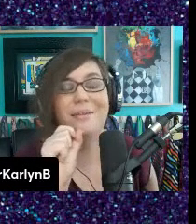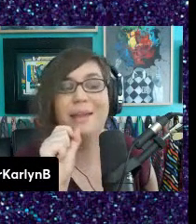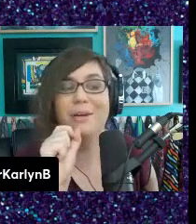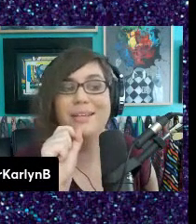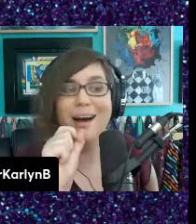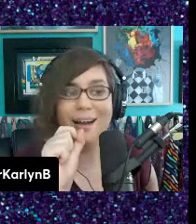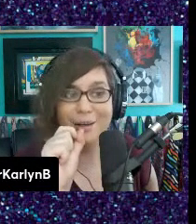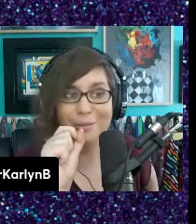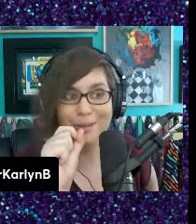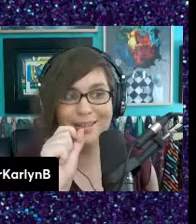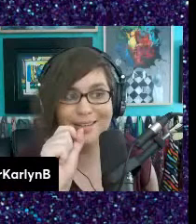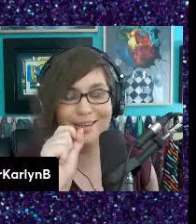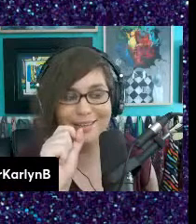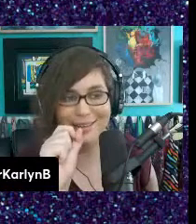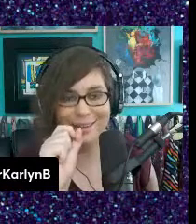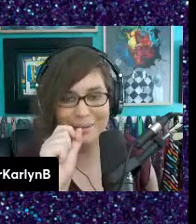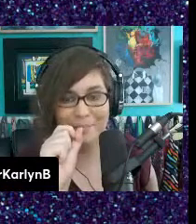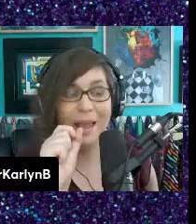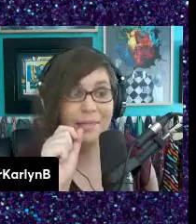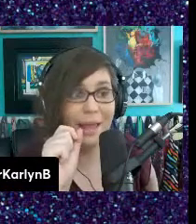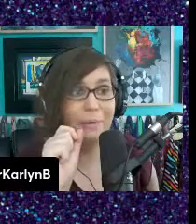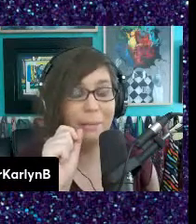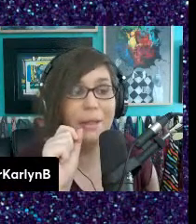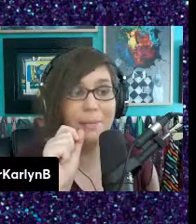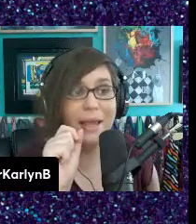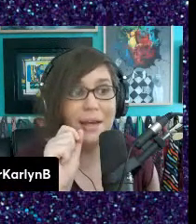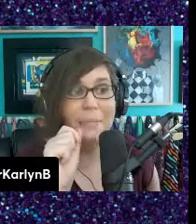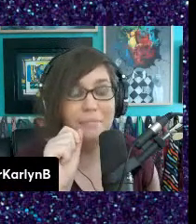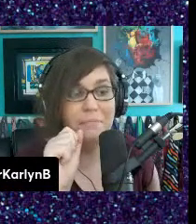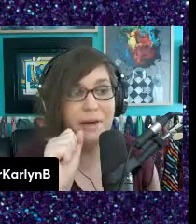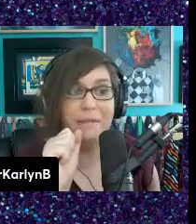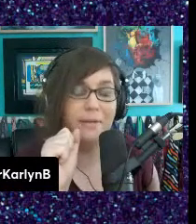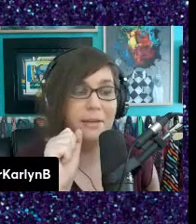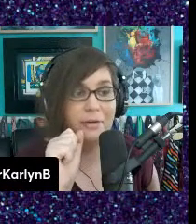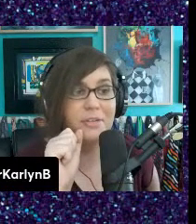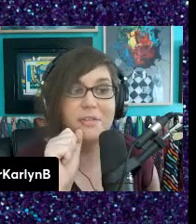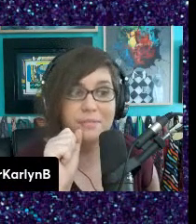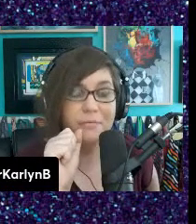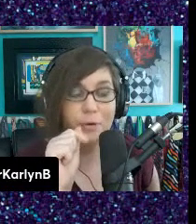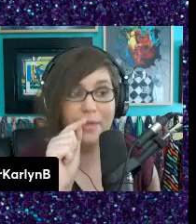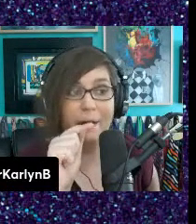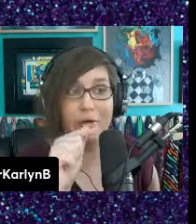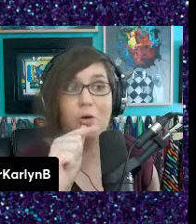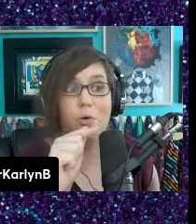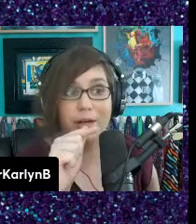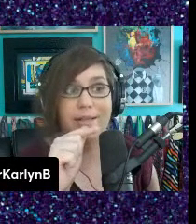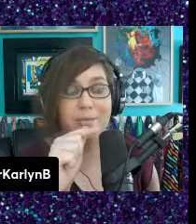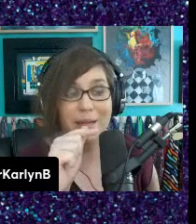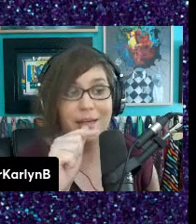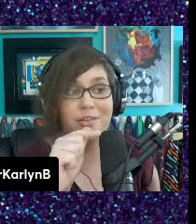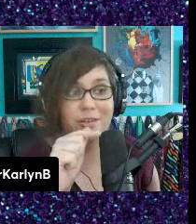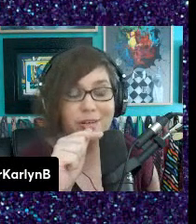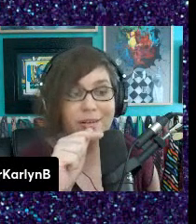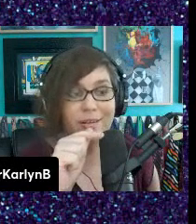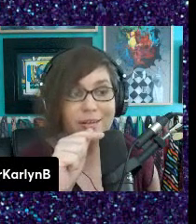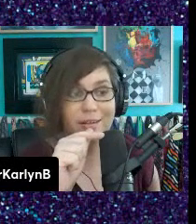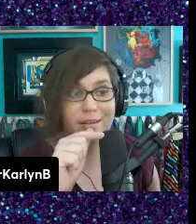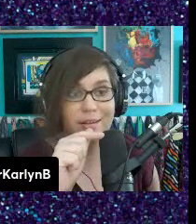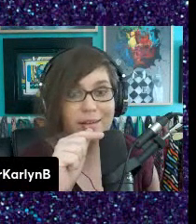tanked their entire presentation? They probably paid him 5 figures for that recorded speech.